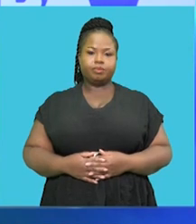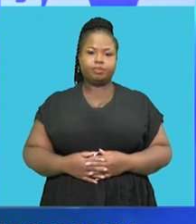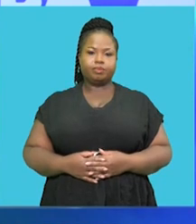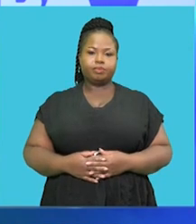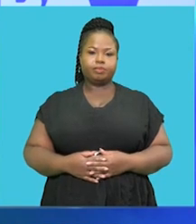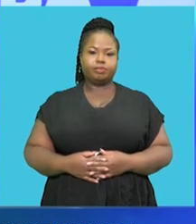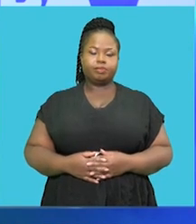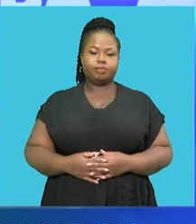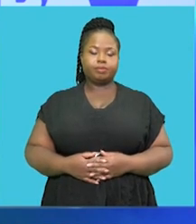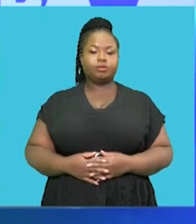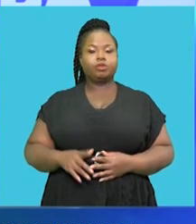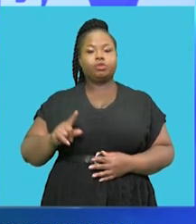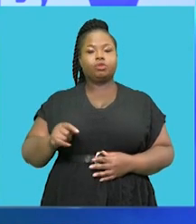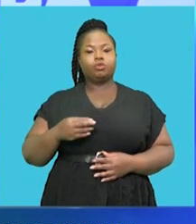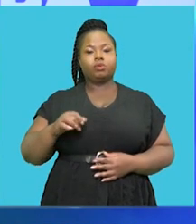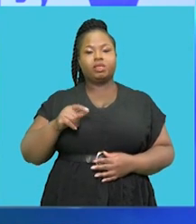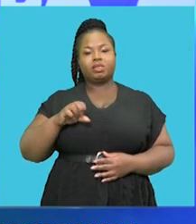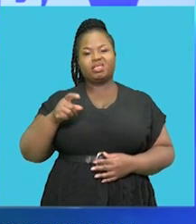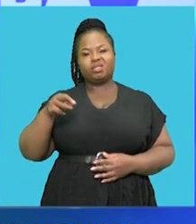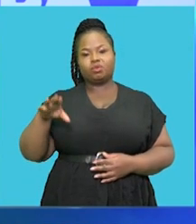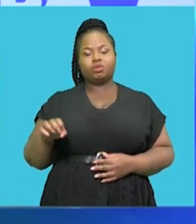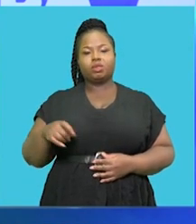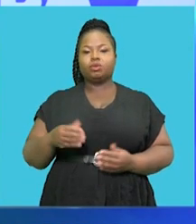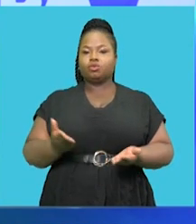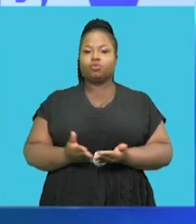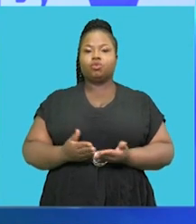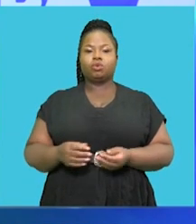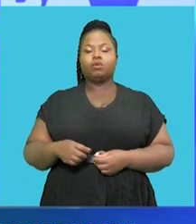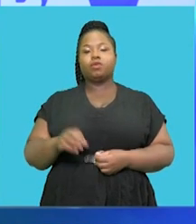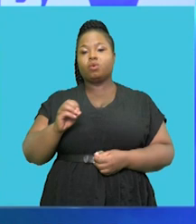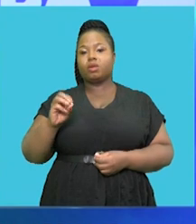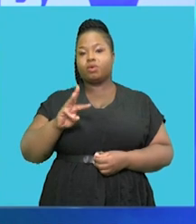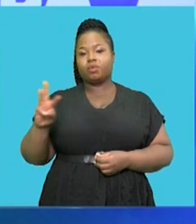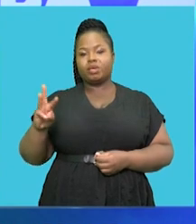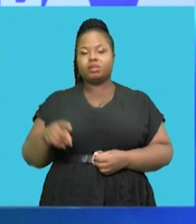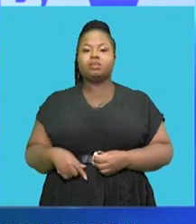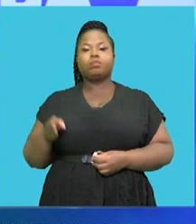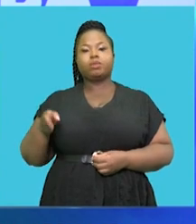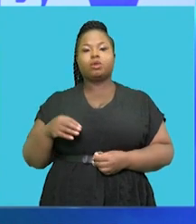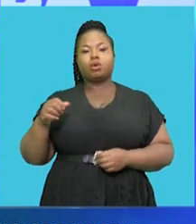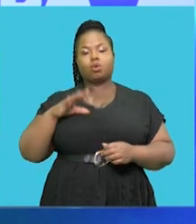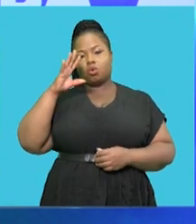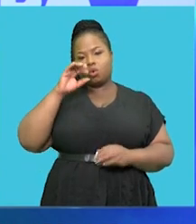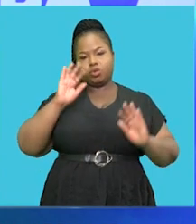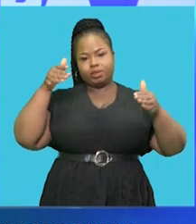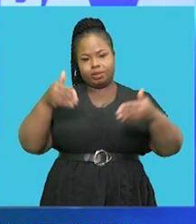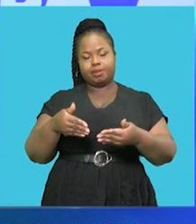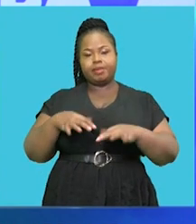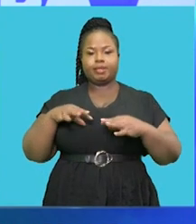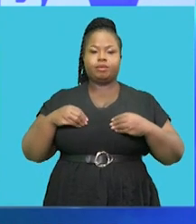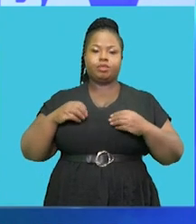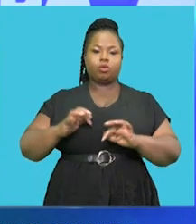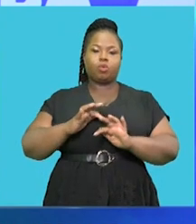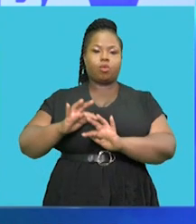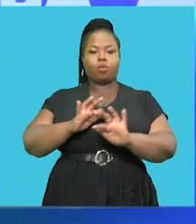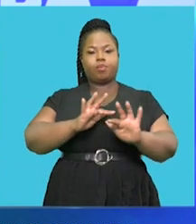Iskole itula Sisu School for Autism e Orlando West is ba mbege uu hambo olibizong e Autism Acceptance Work na mwonshlekseni